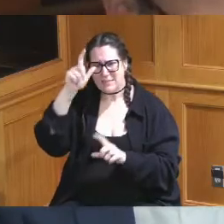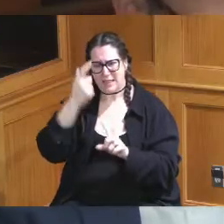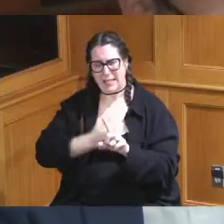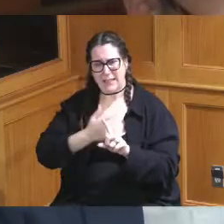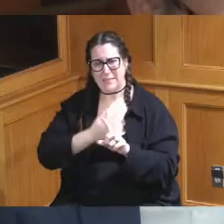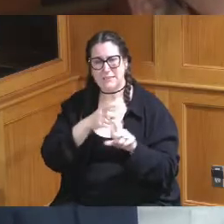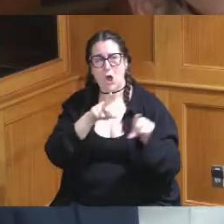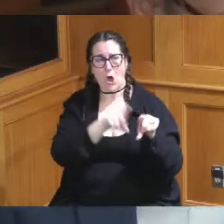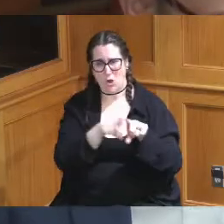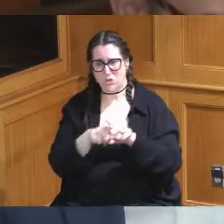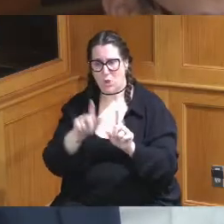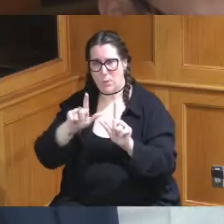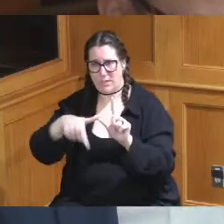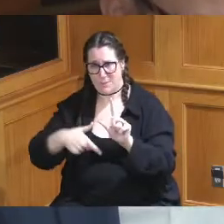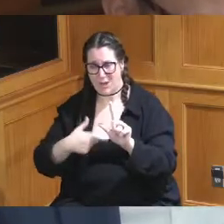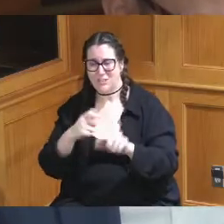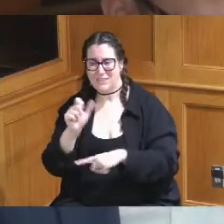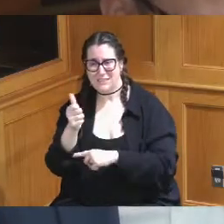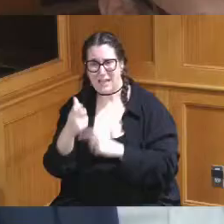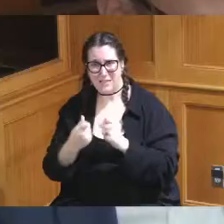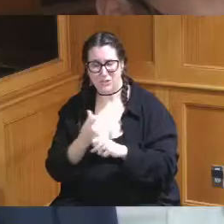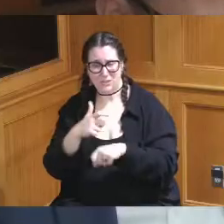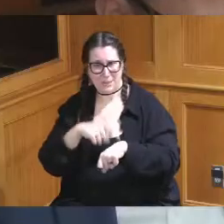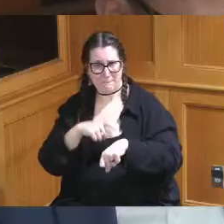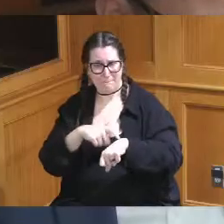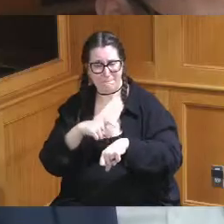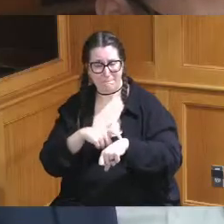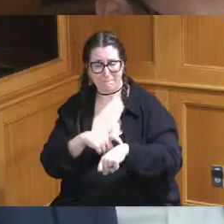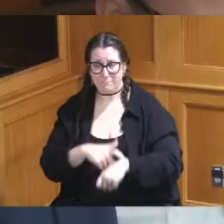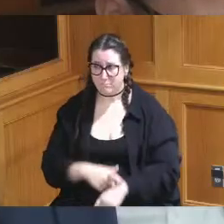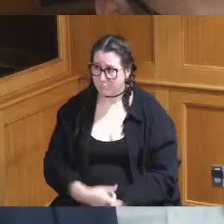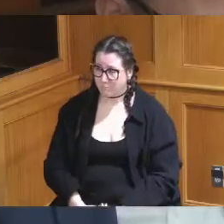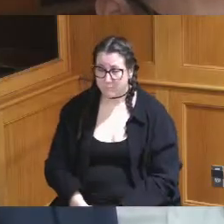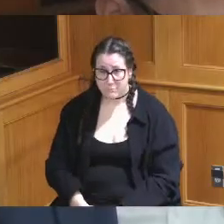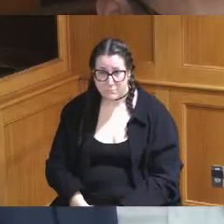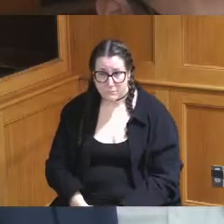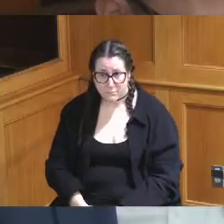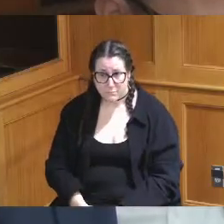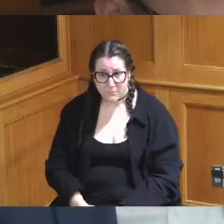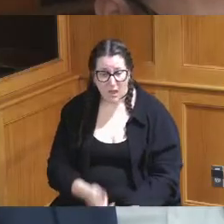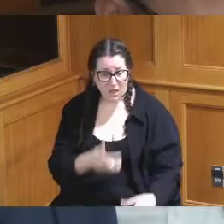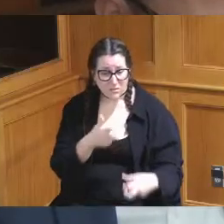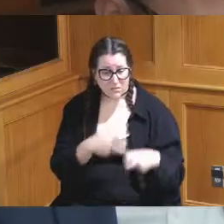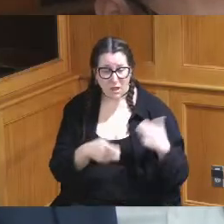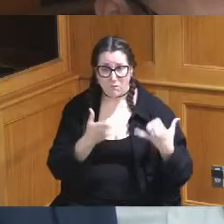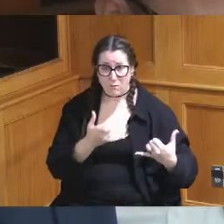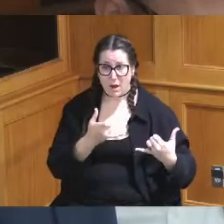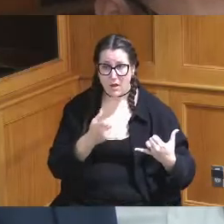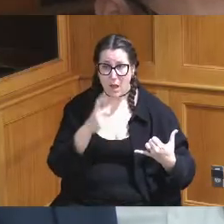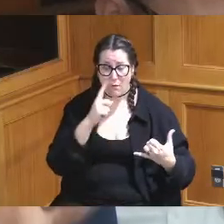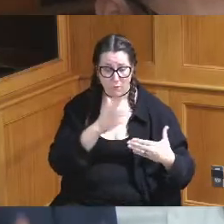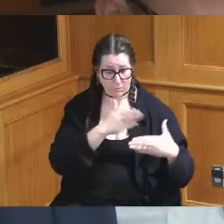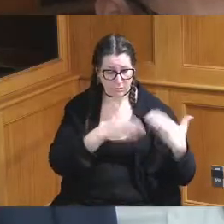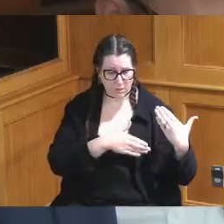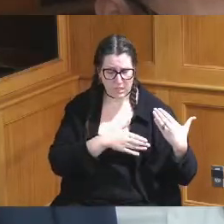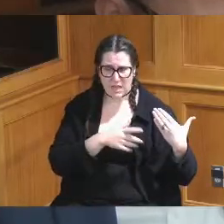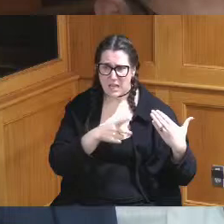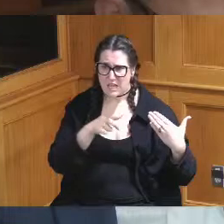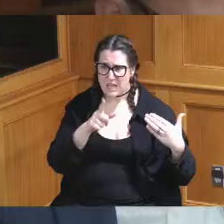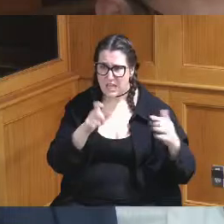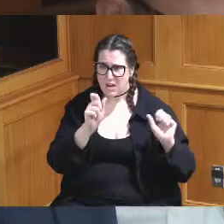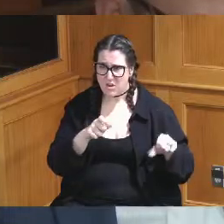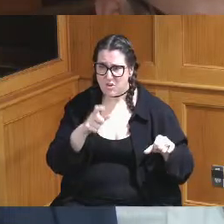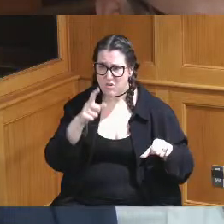expire in 10 years? Now, how tough it is right now for us to get this done. Can you imagine two